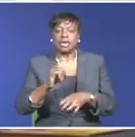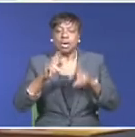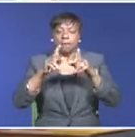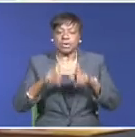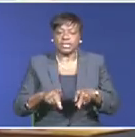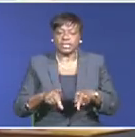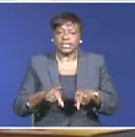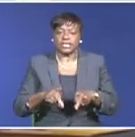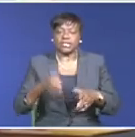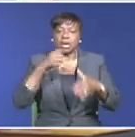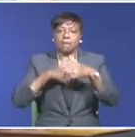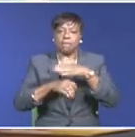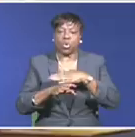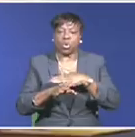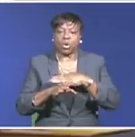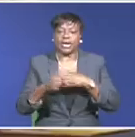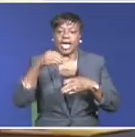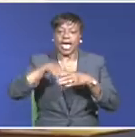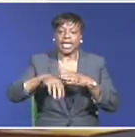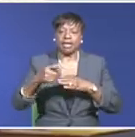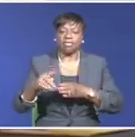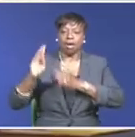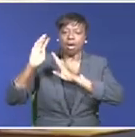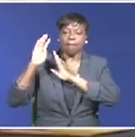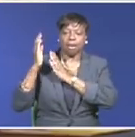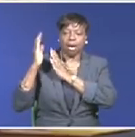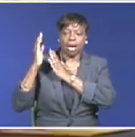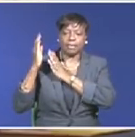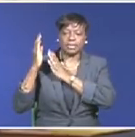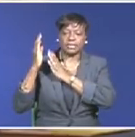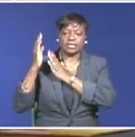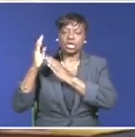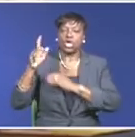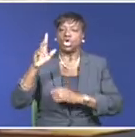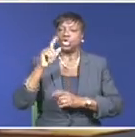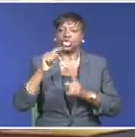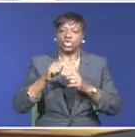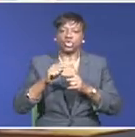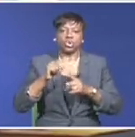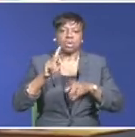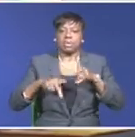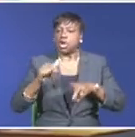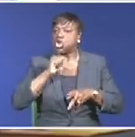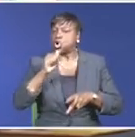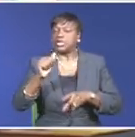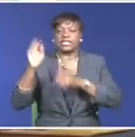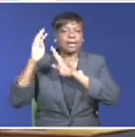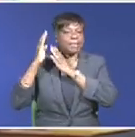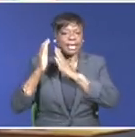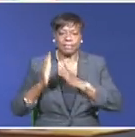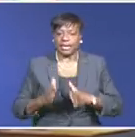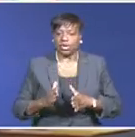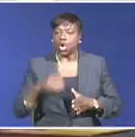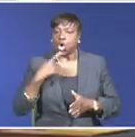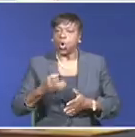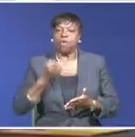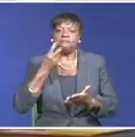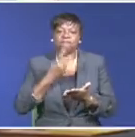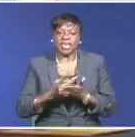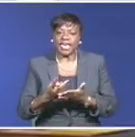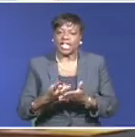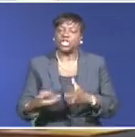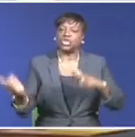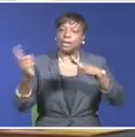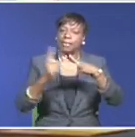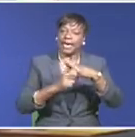persons born in the Bahamas to non-Bahamian parents who fail to apply after